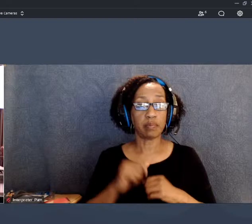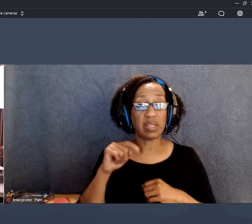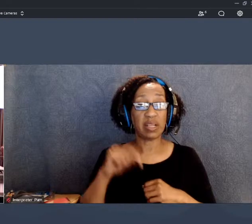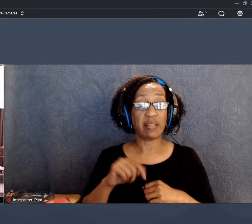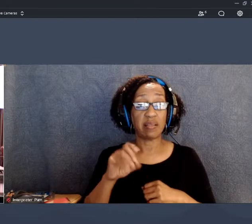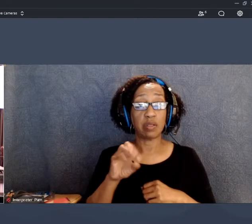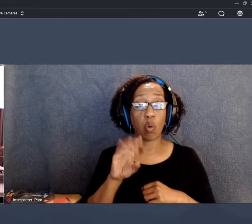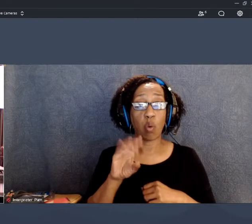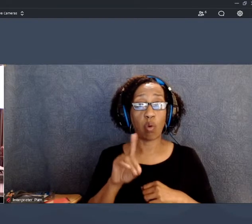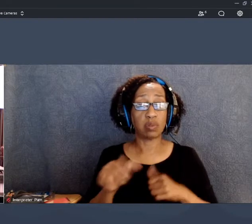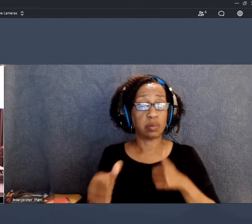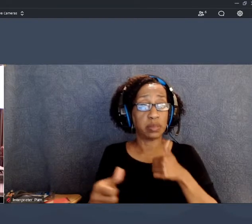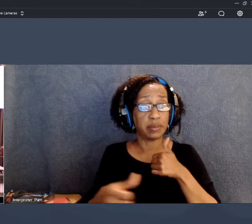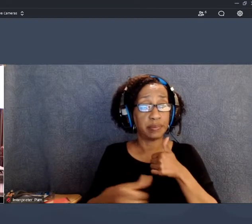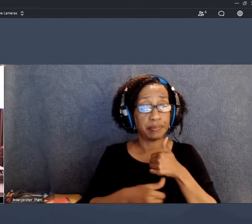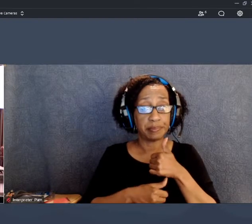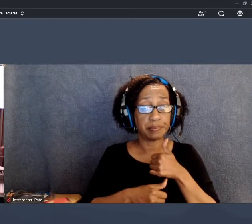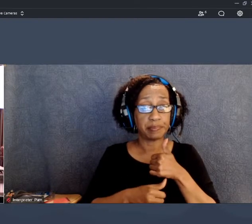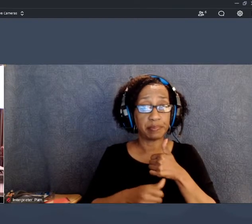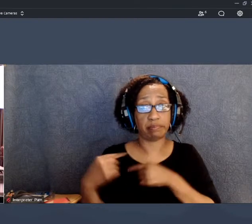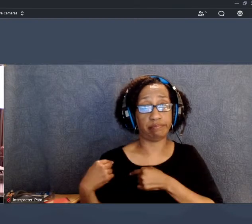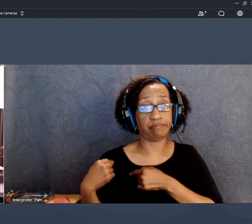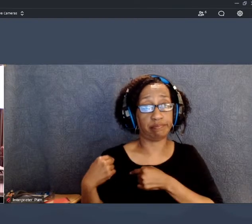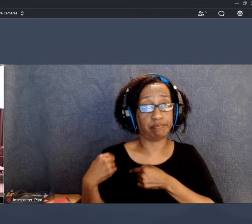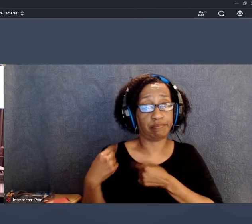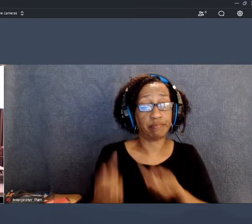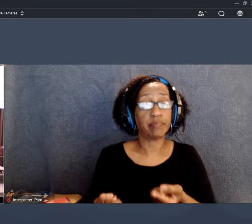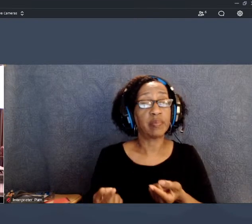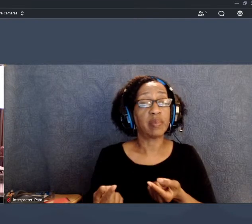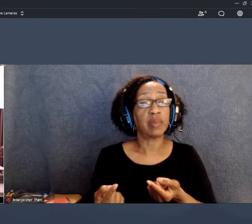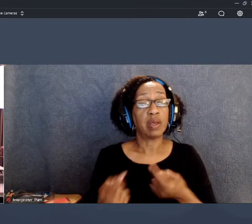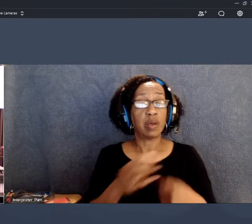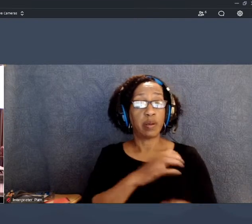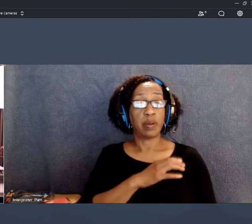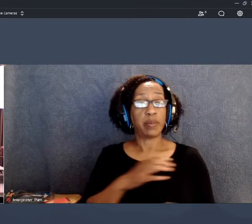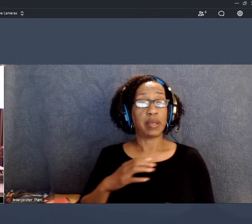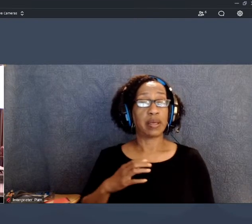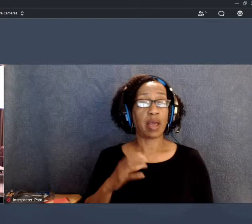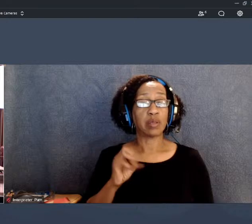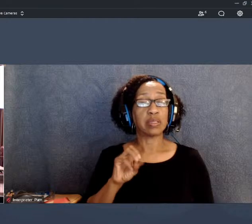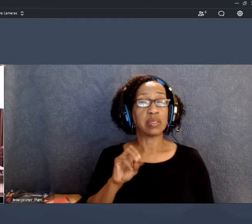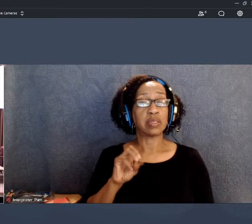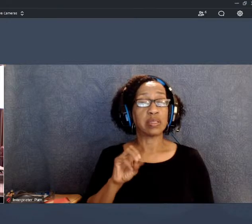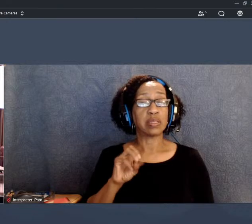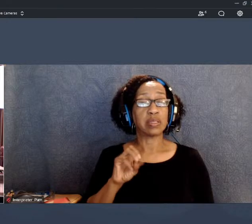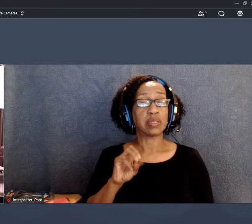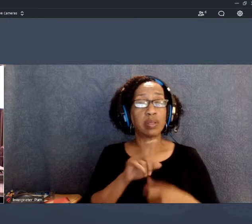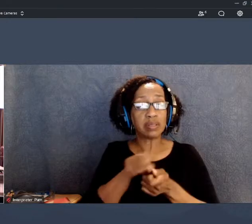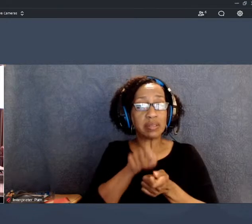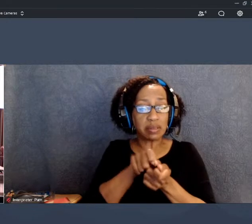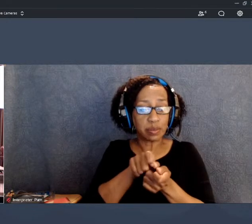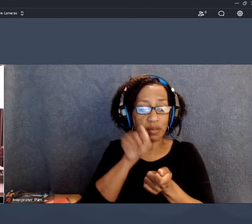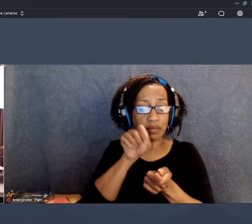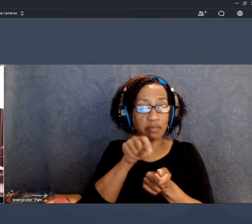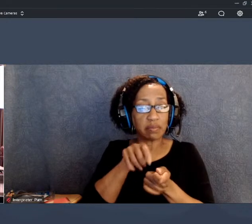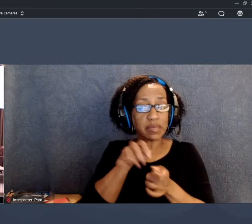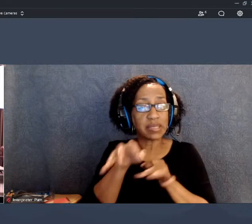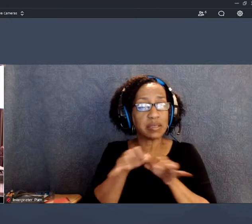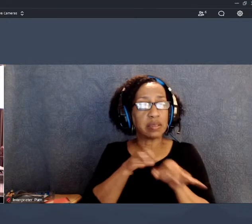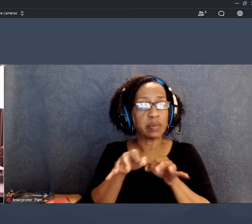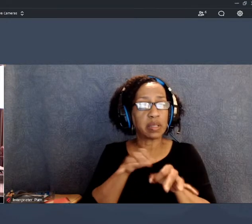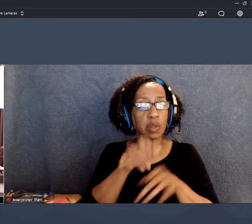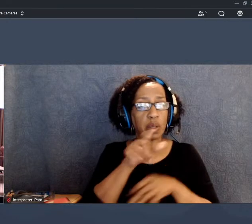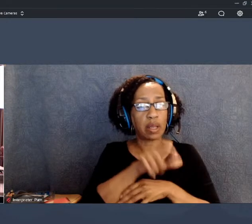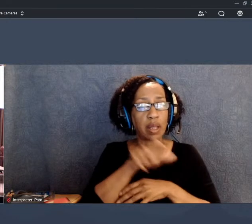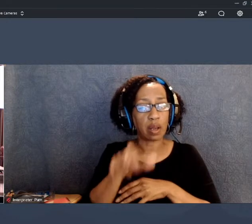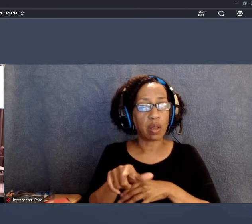all along. Councilman Smiley just wanted it to be specific that these landlords would also be subject to